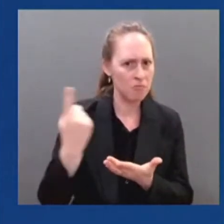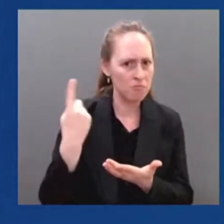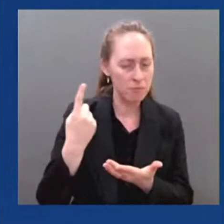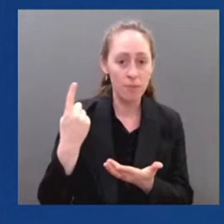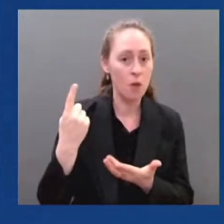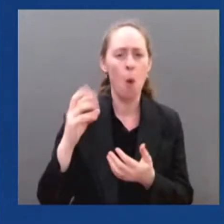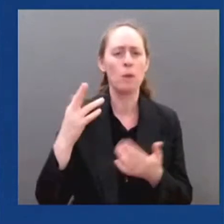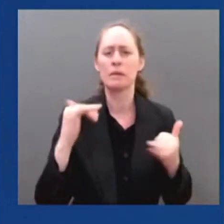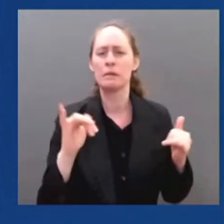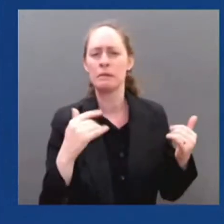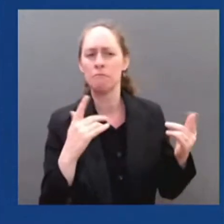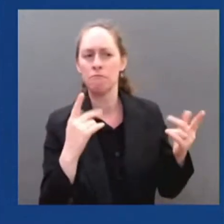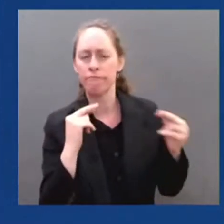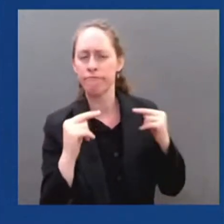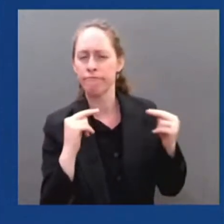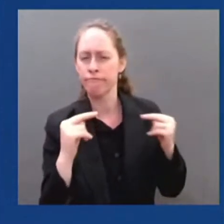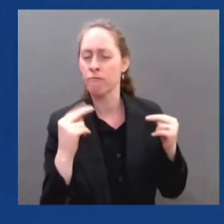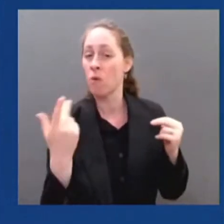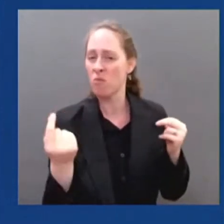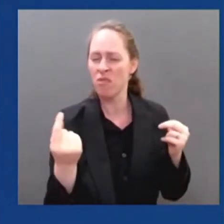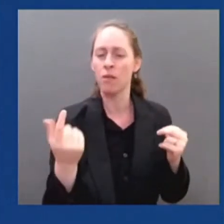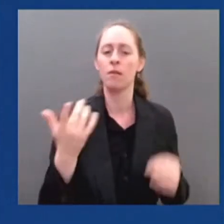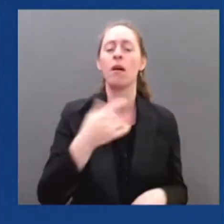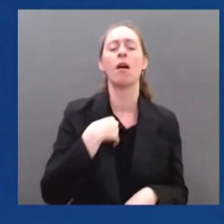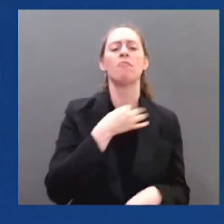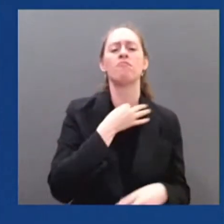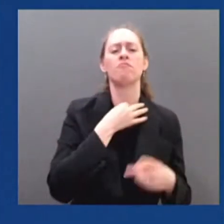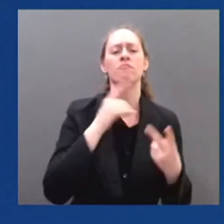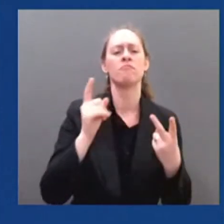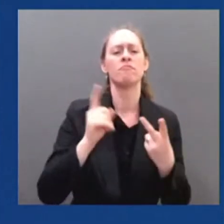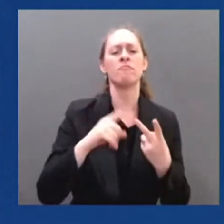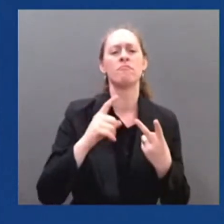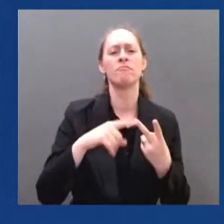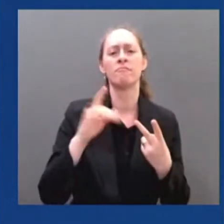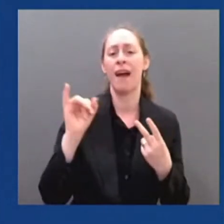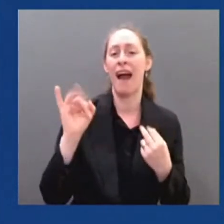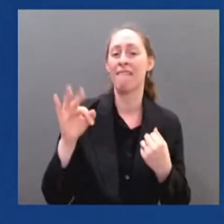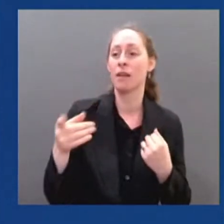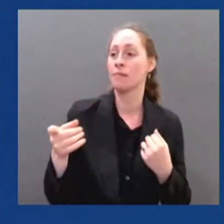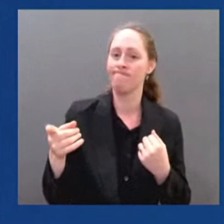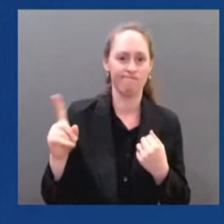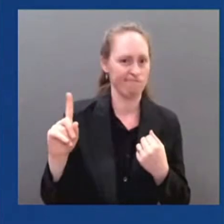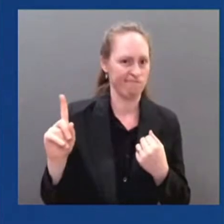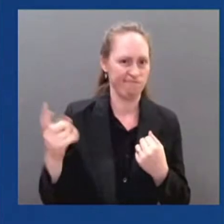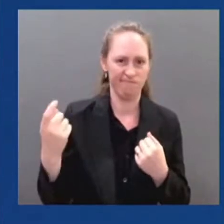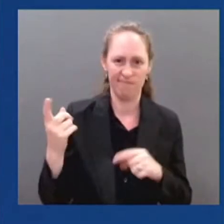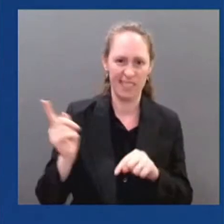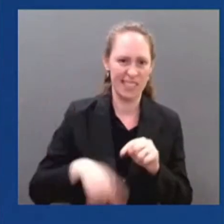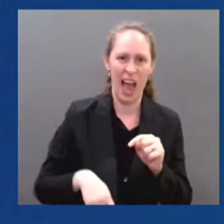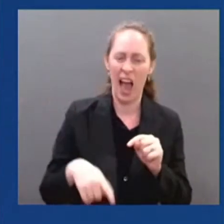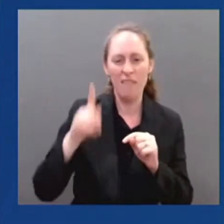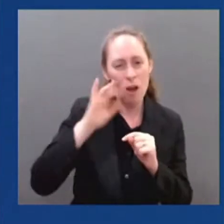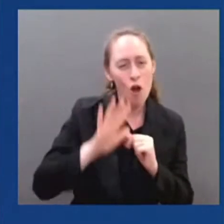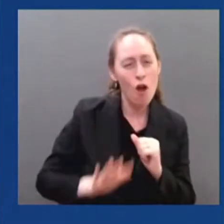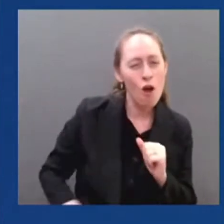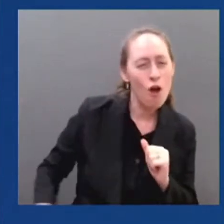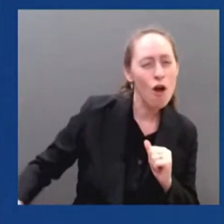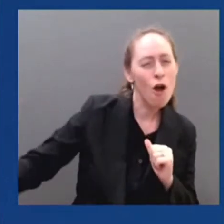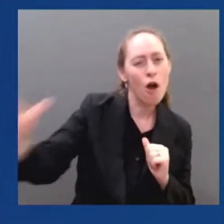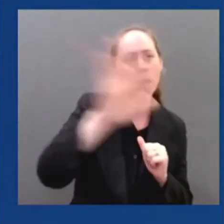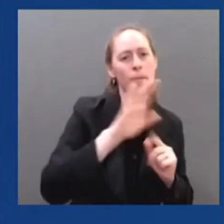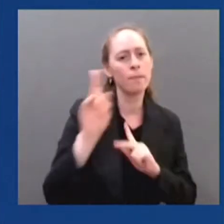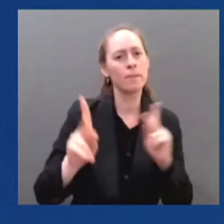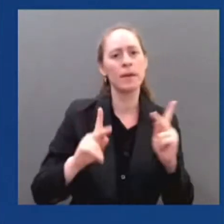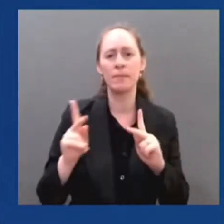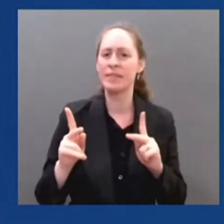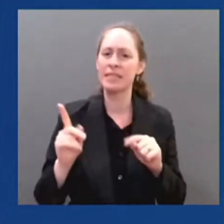is the plan if that's not going to cover all Americans, since COVID funding seems off the table, to get people vaccines,